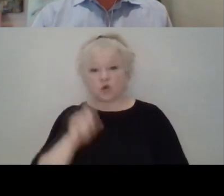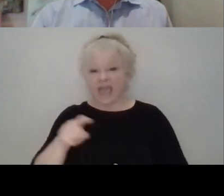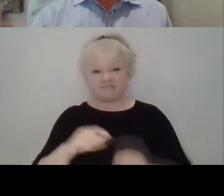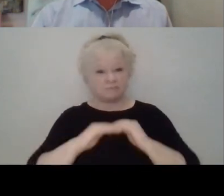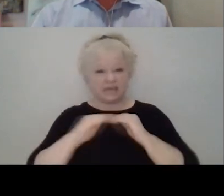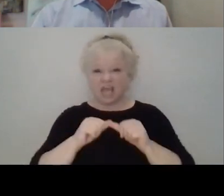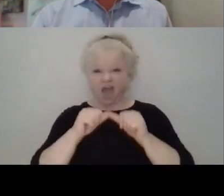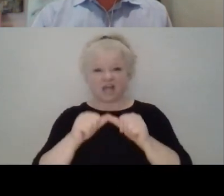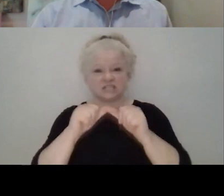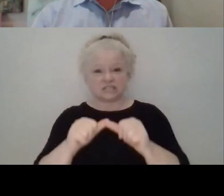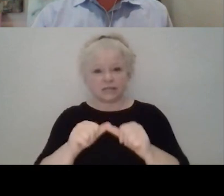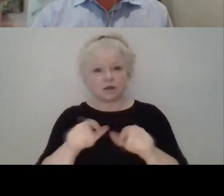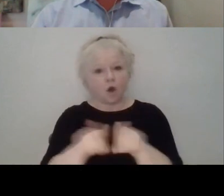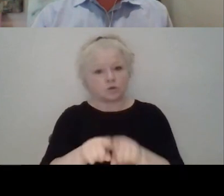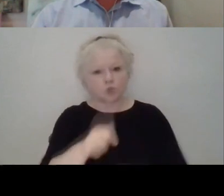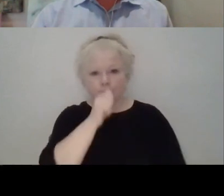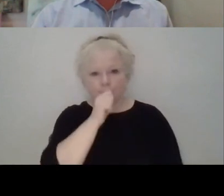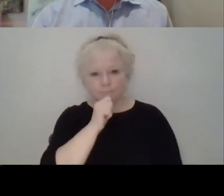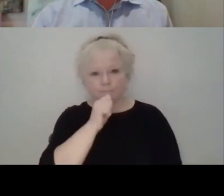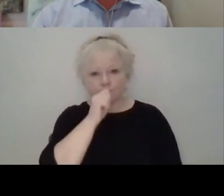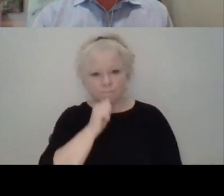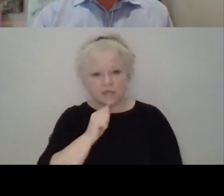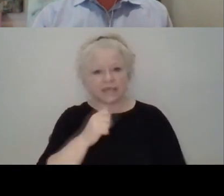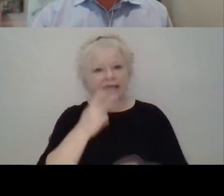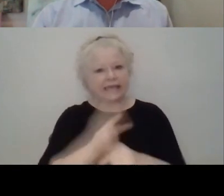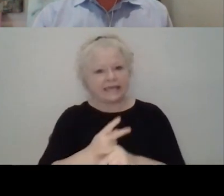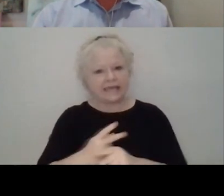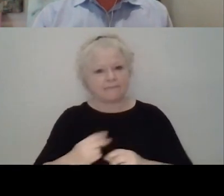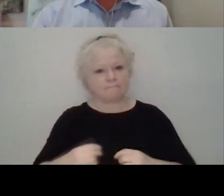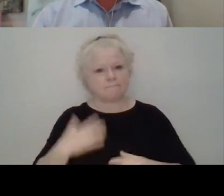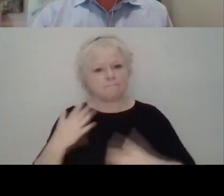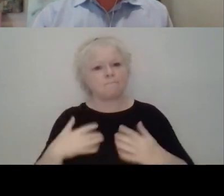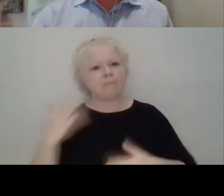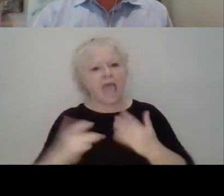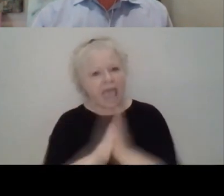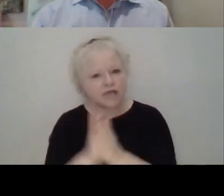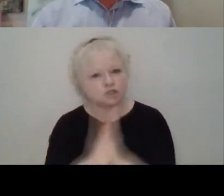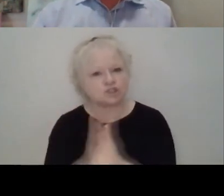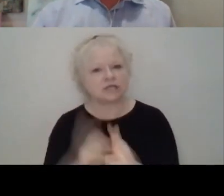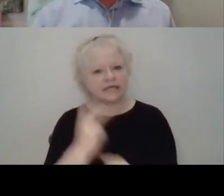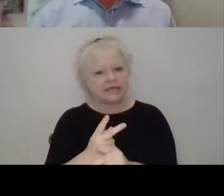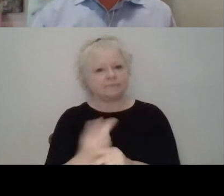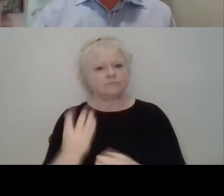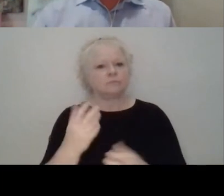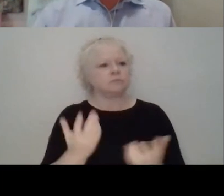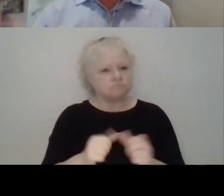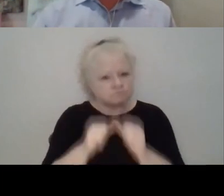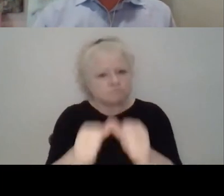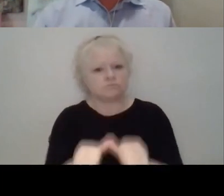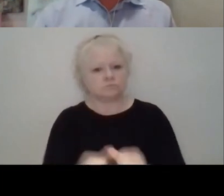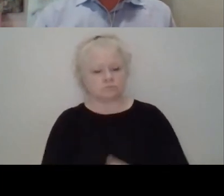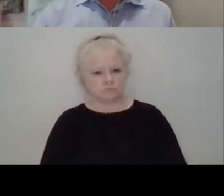to be patient and mostly to be passionate. But there's not like I'm gonna give you the three advices of how